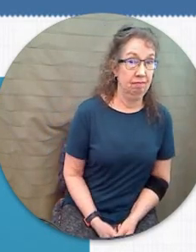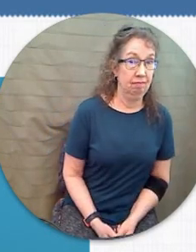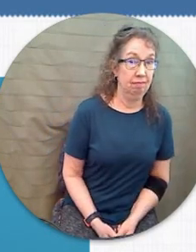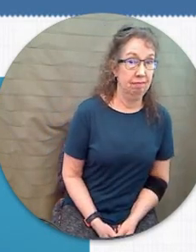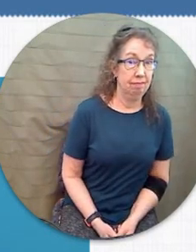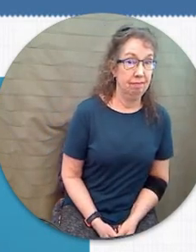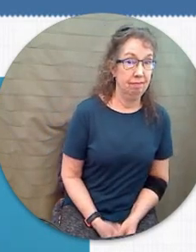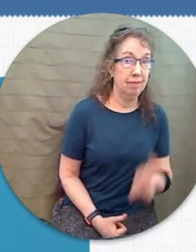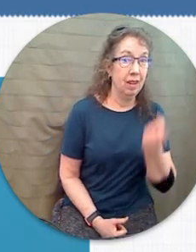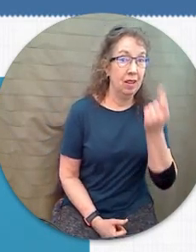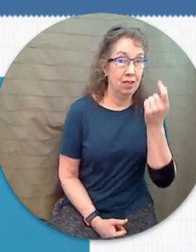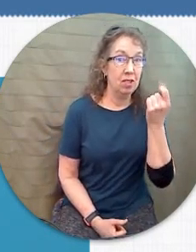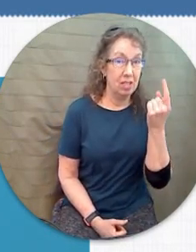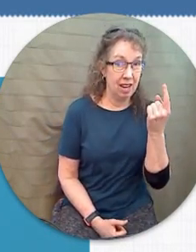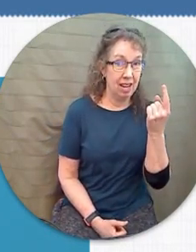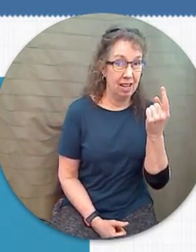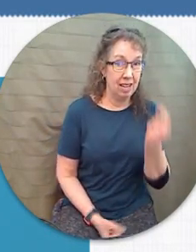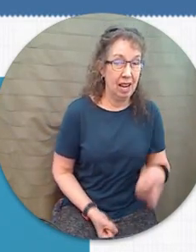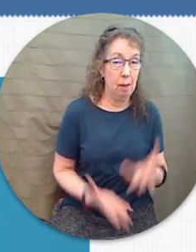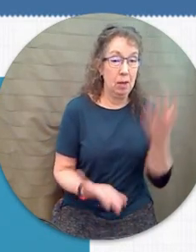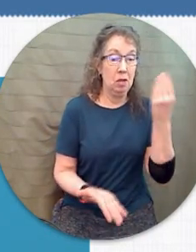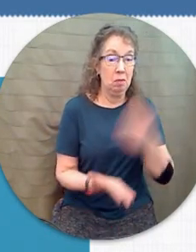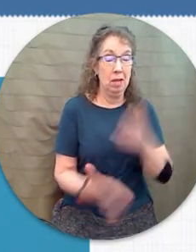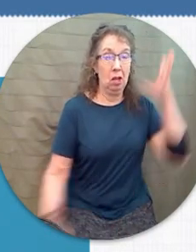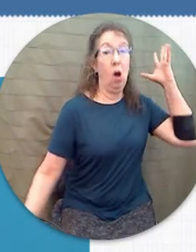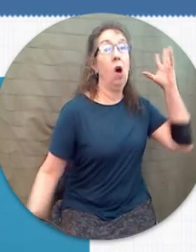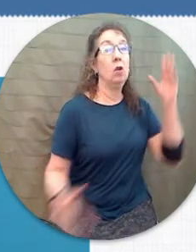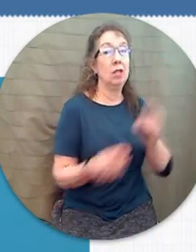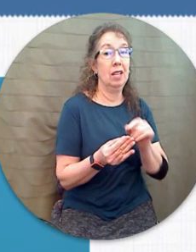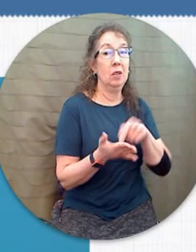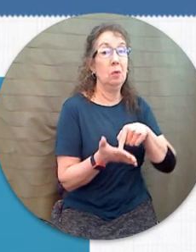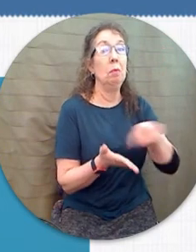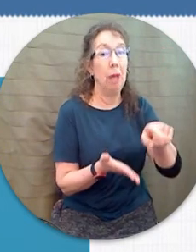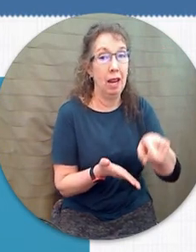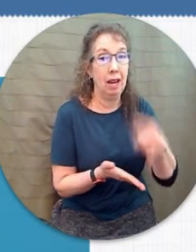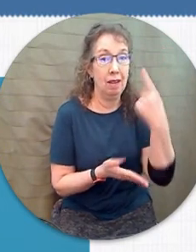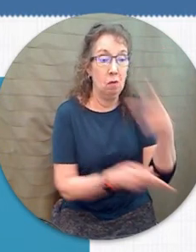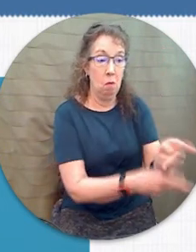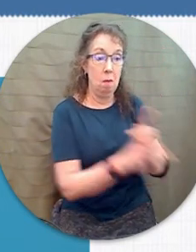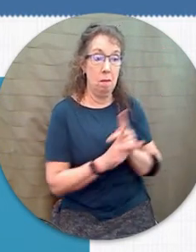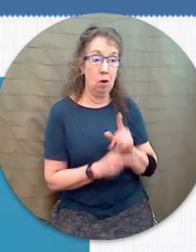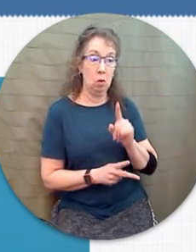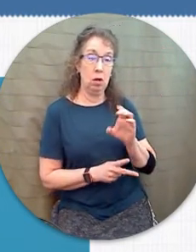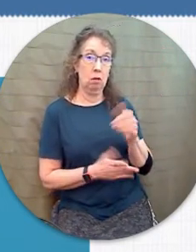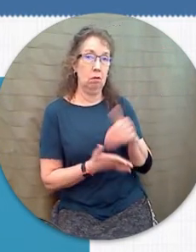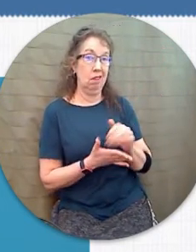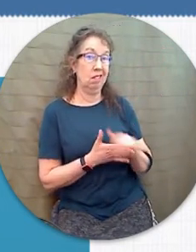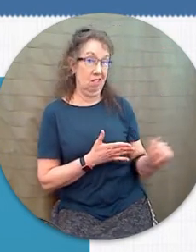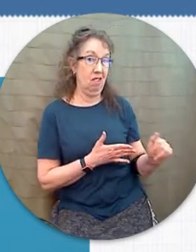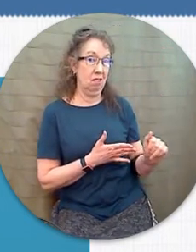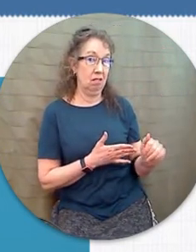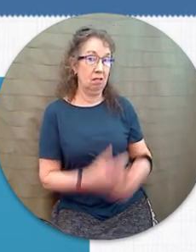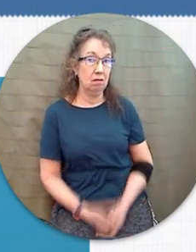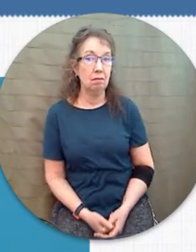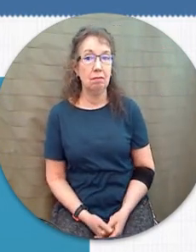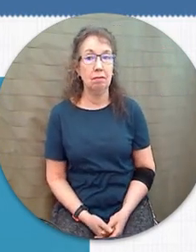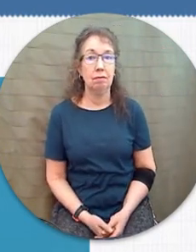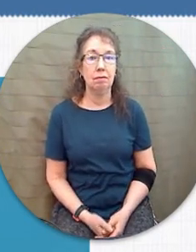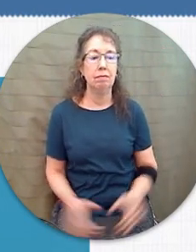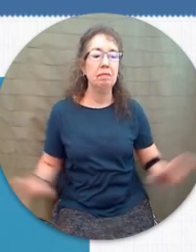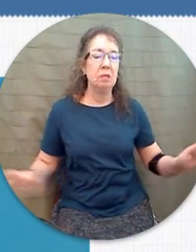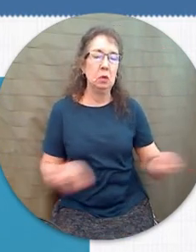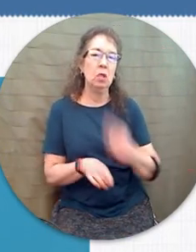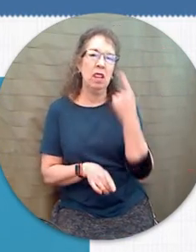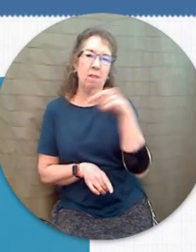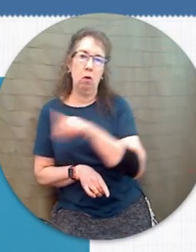order to understand the cumulative amount that you're paying for borrowing $100,000. And we'll do the same